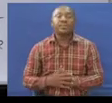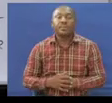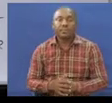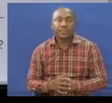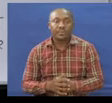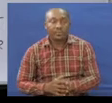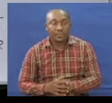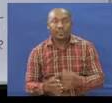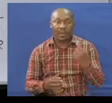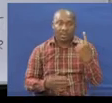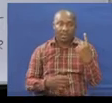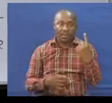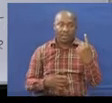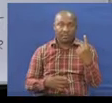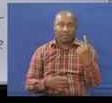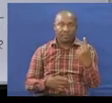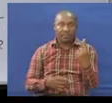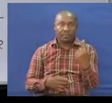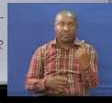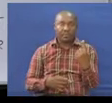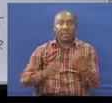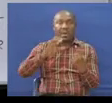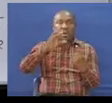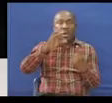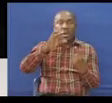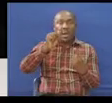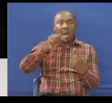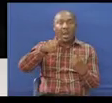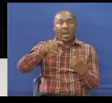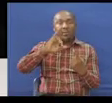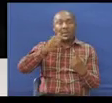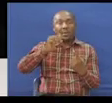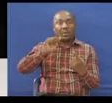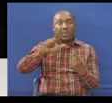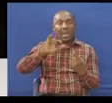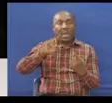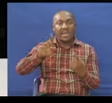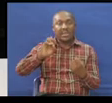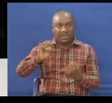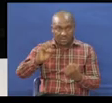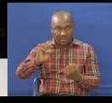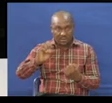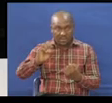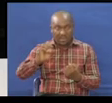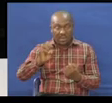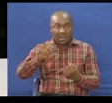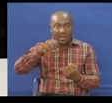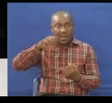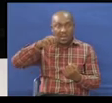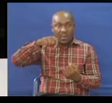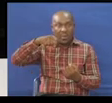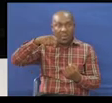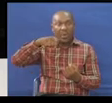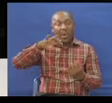This is example number 1. Factorize the quadratic equation below. Let me see one. We normally say solve the